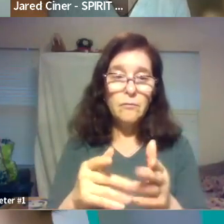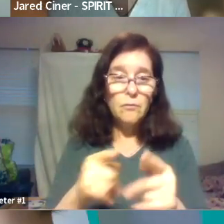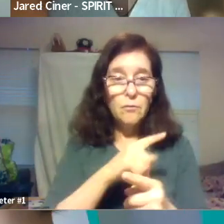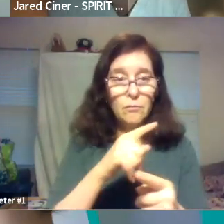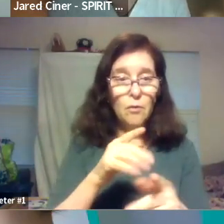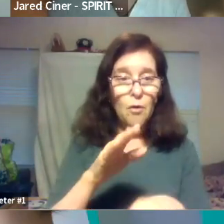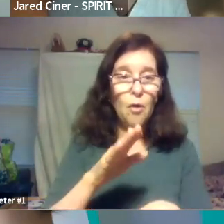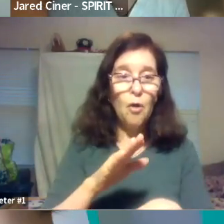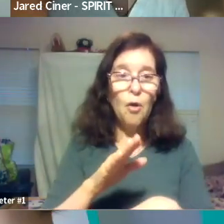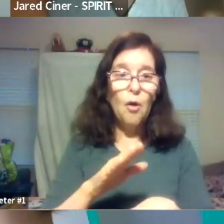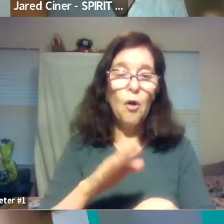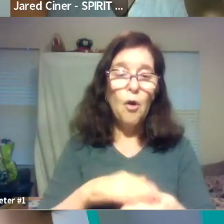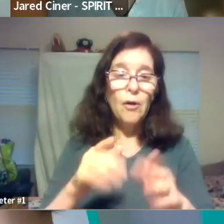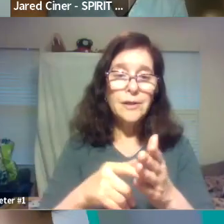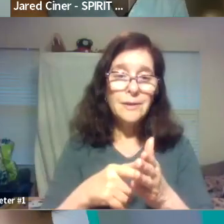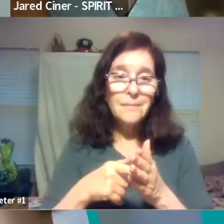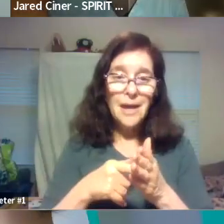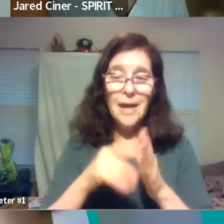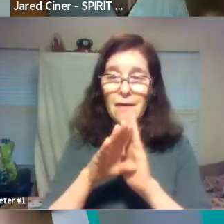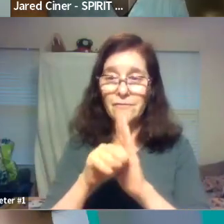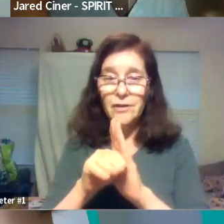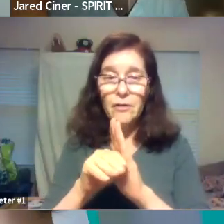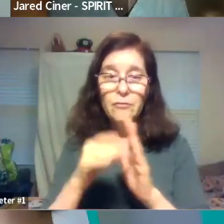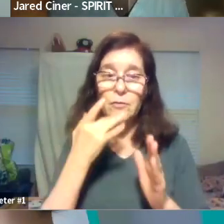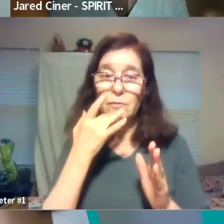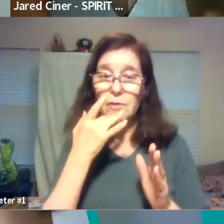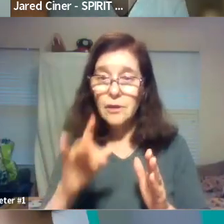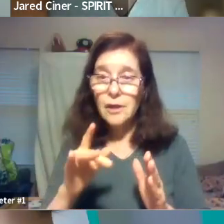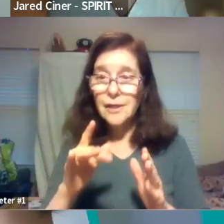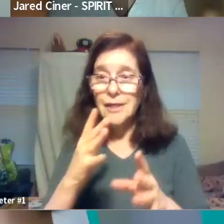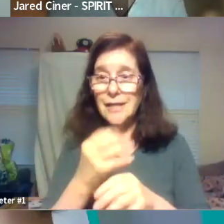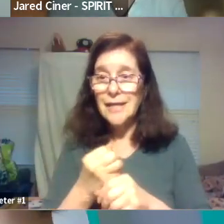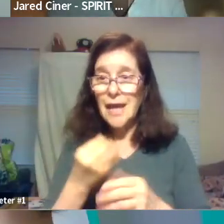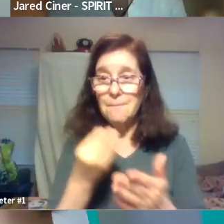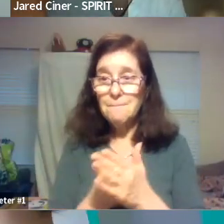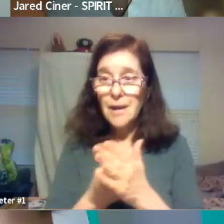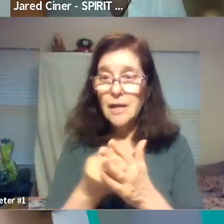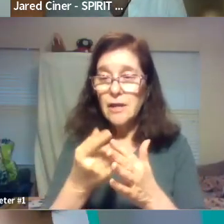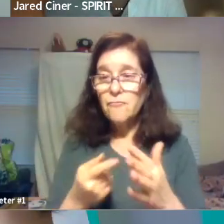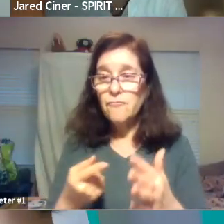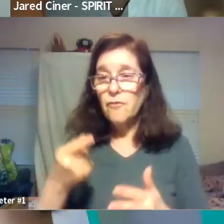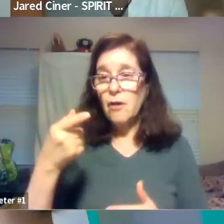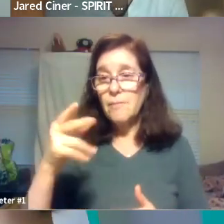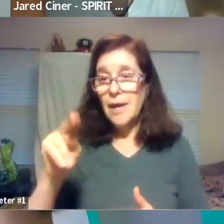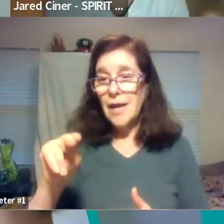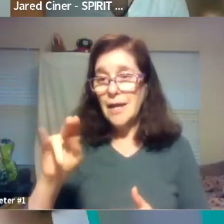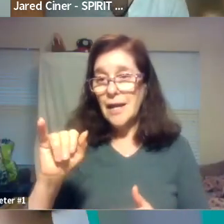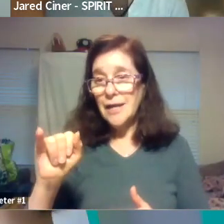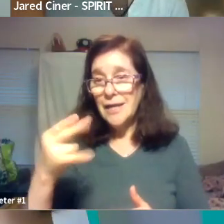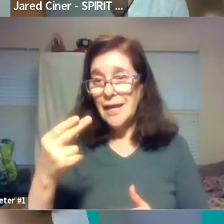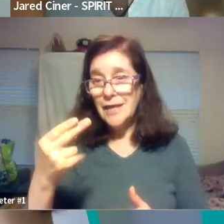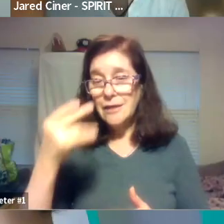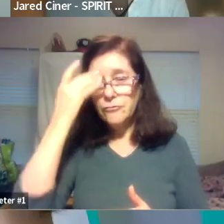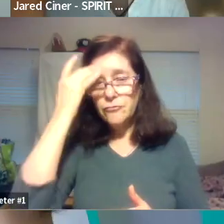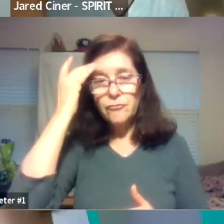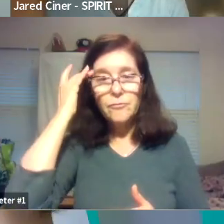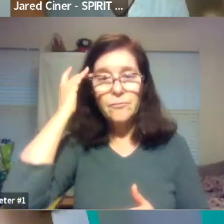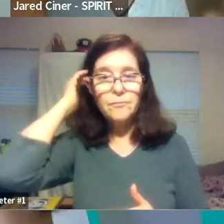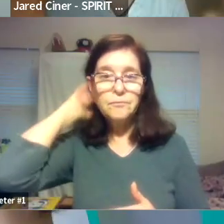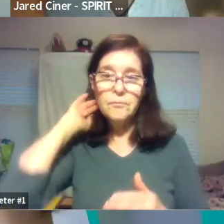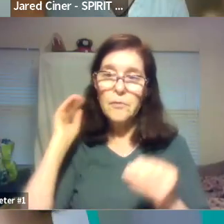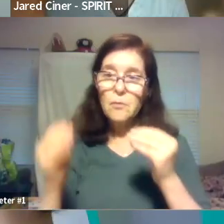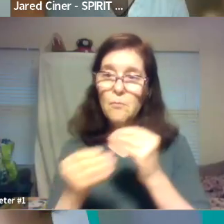We recently were fortunate to receive a grant through NIH that is designed to make our virtual platform